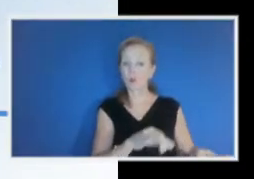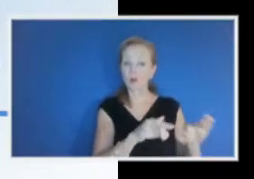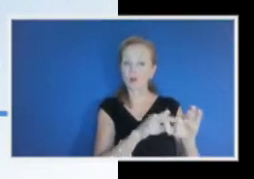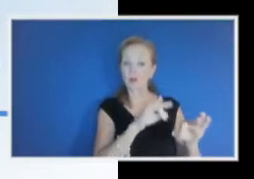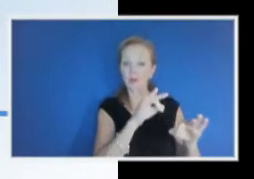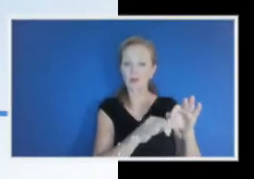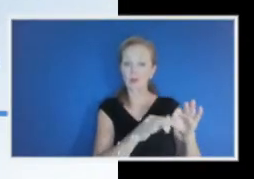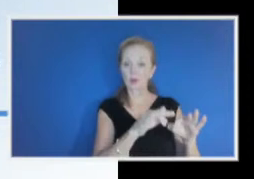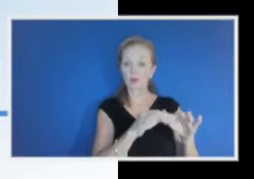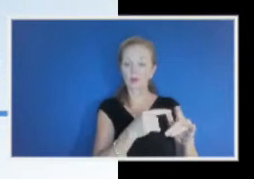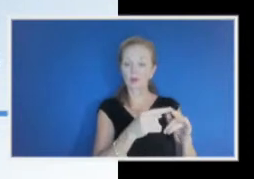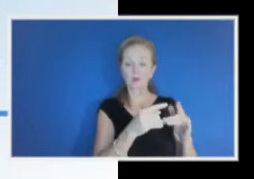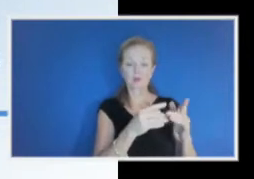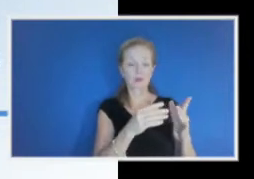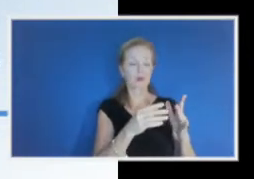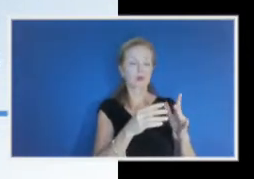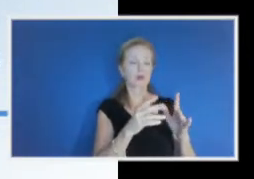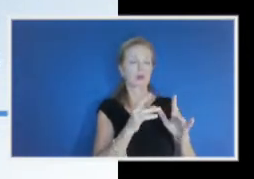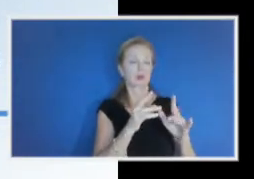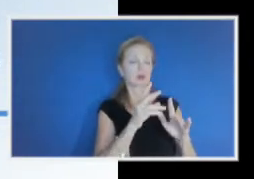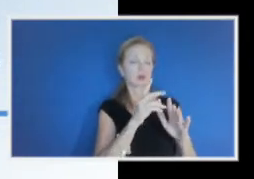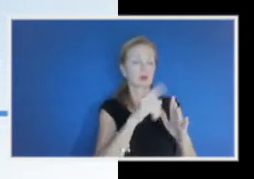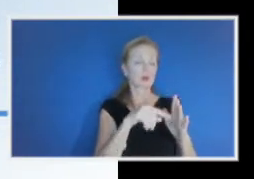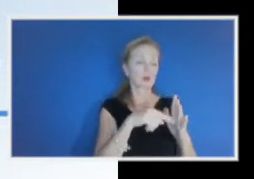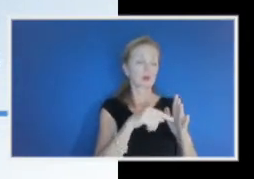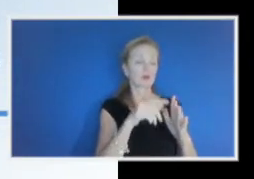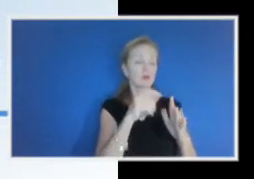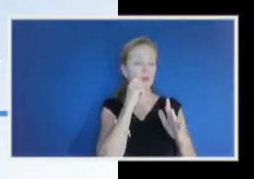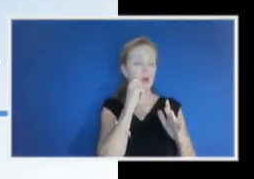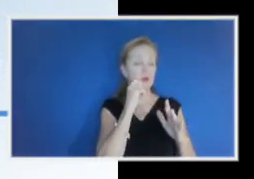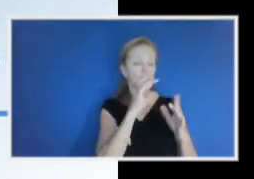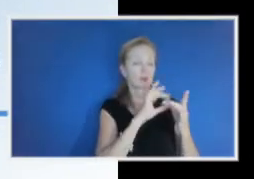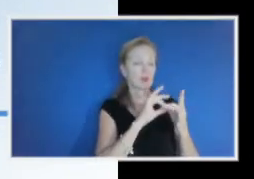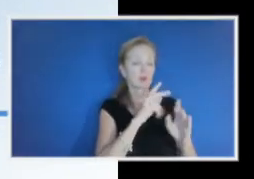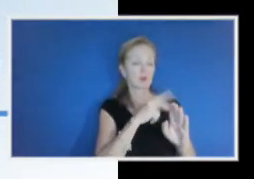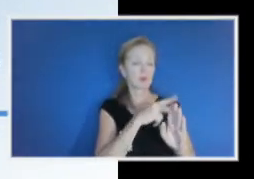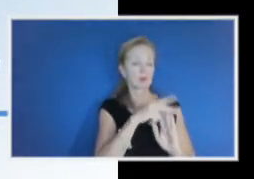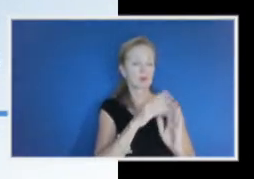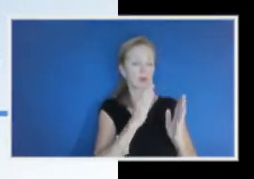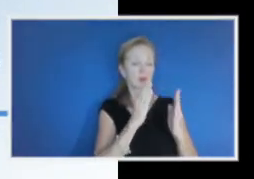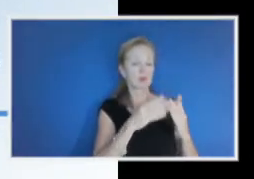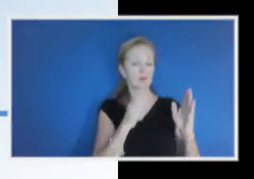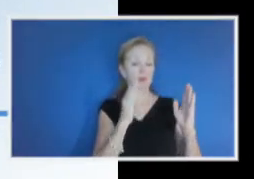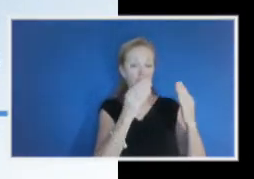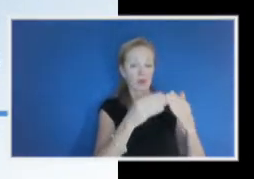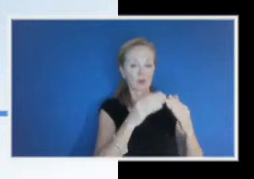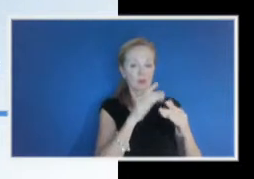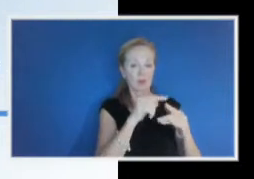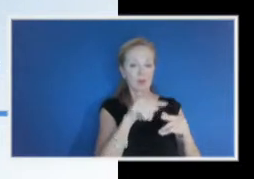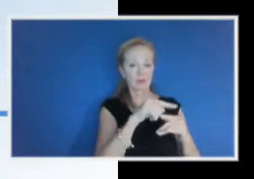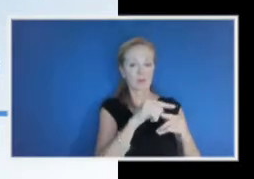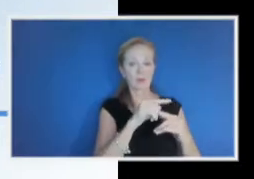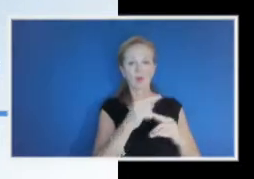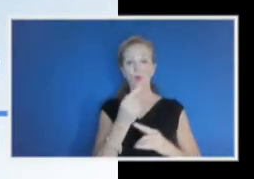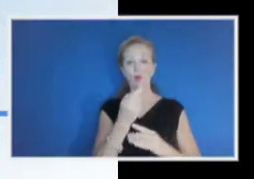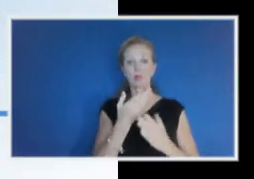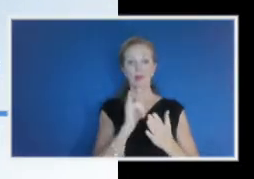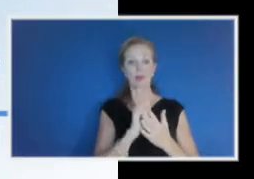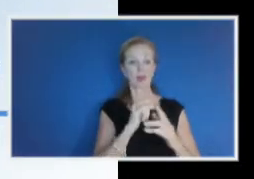starting to attack race-based programs. So I really do urge people to focus on some of these. One thing that a lot